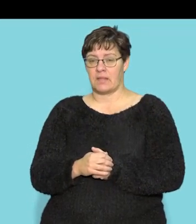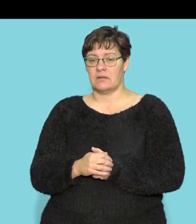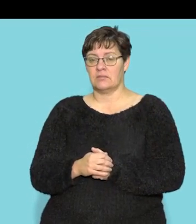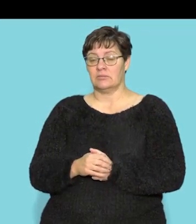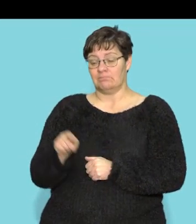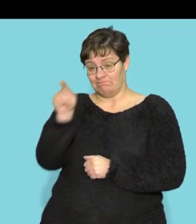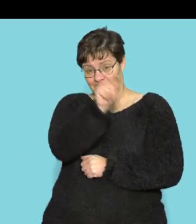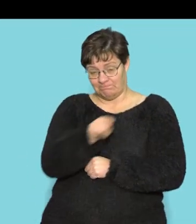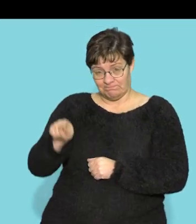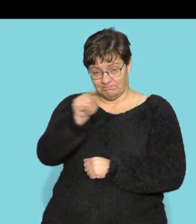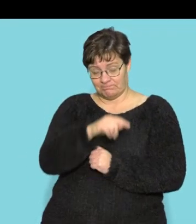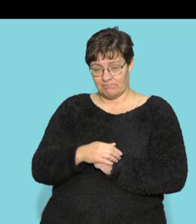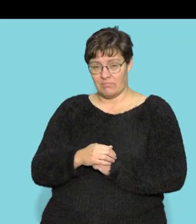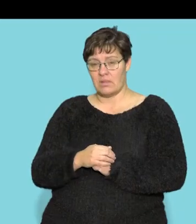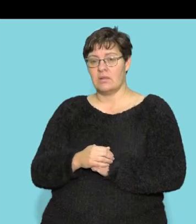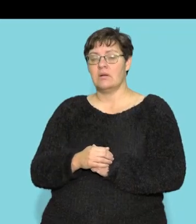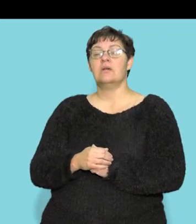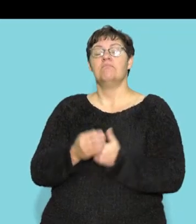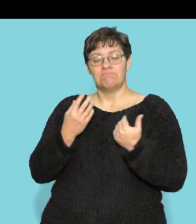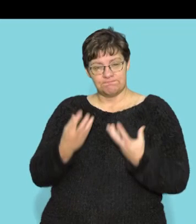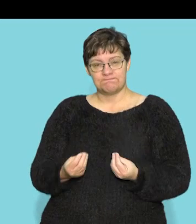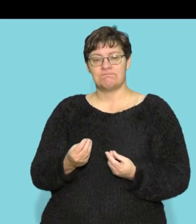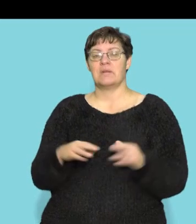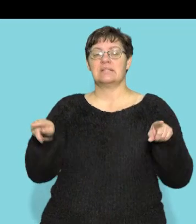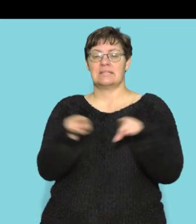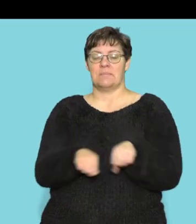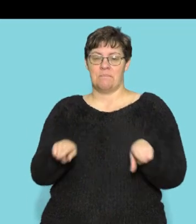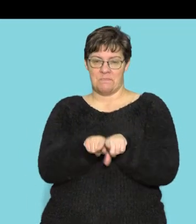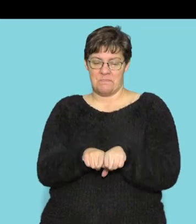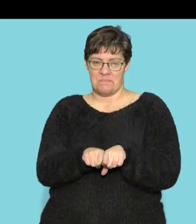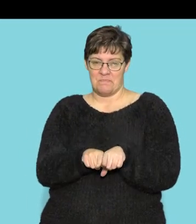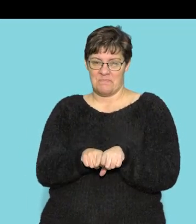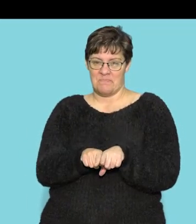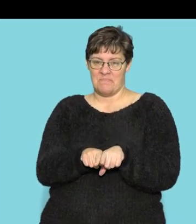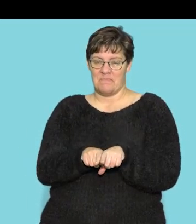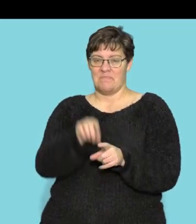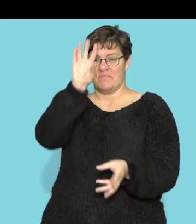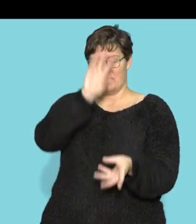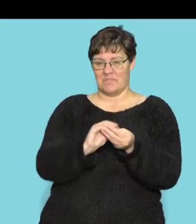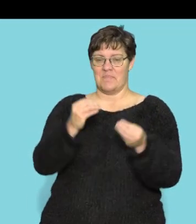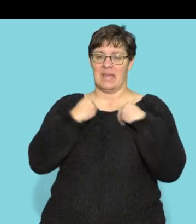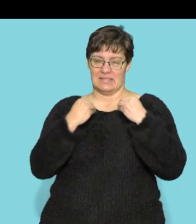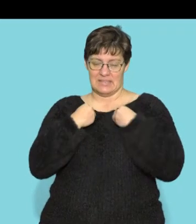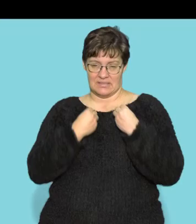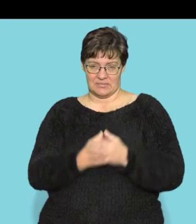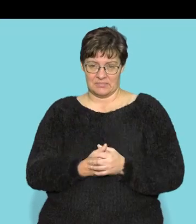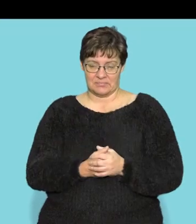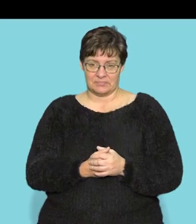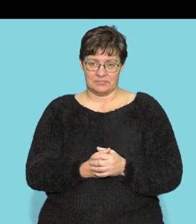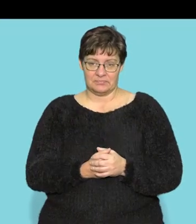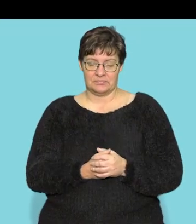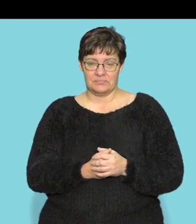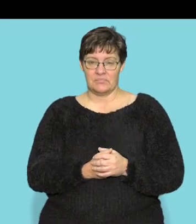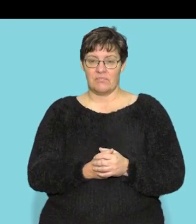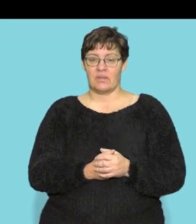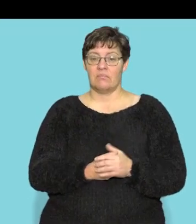that one has to be the same as my total assets. That means